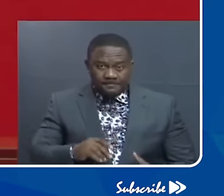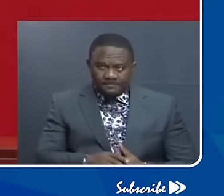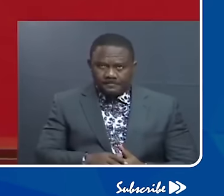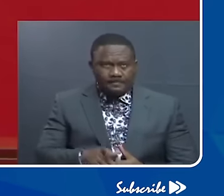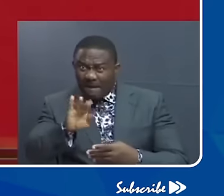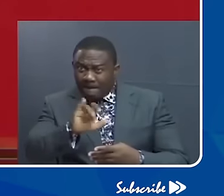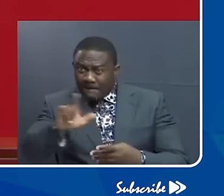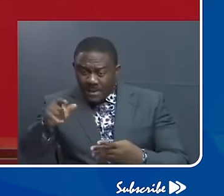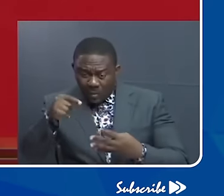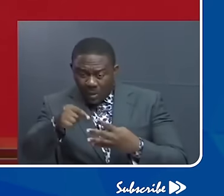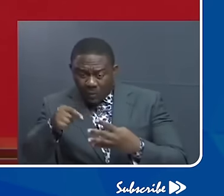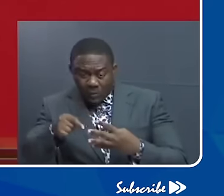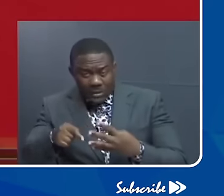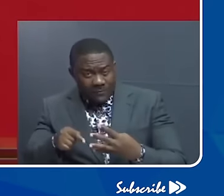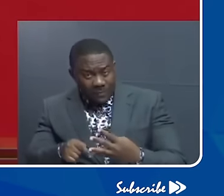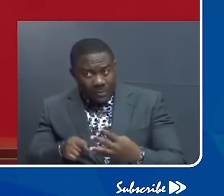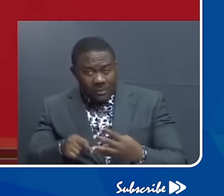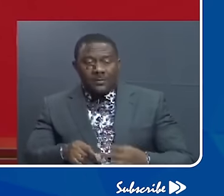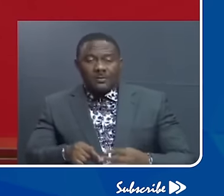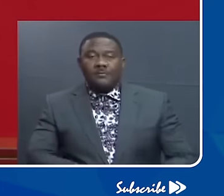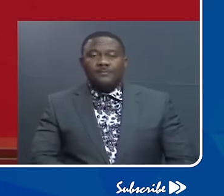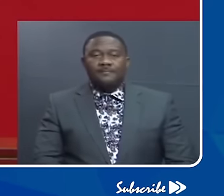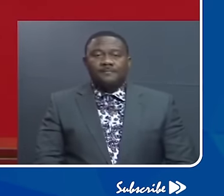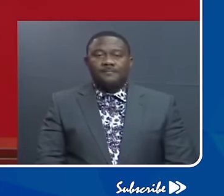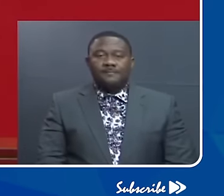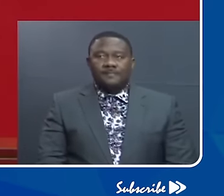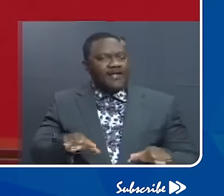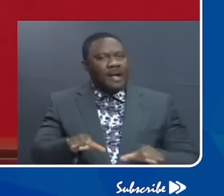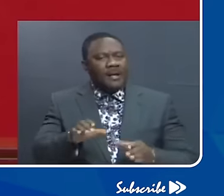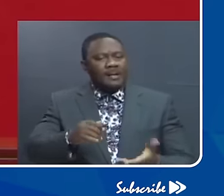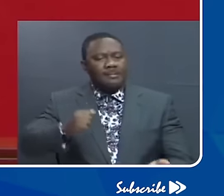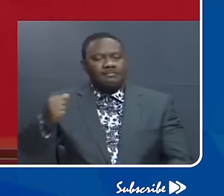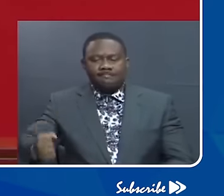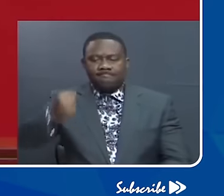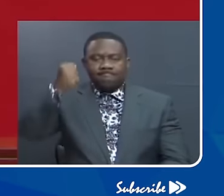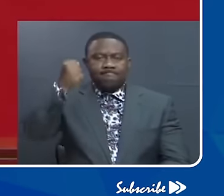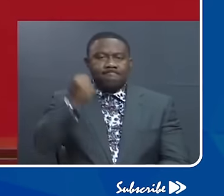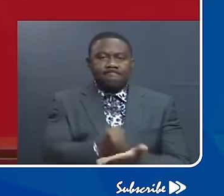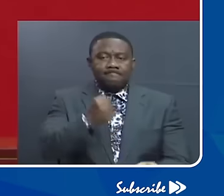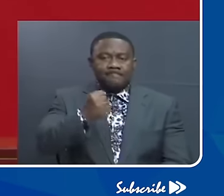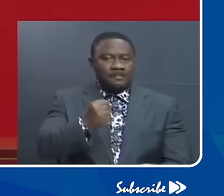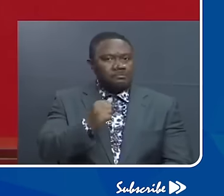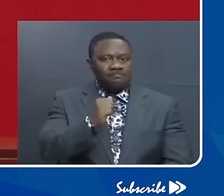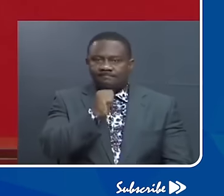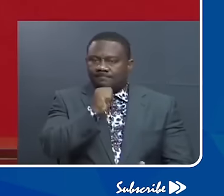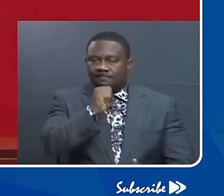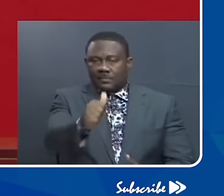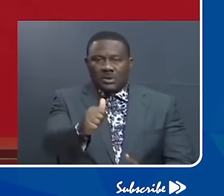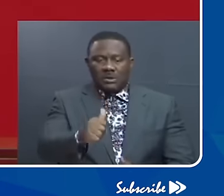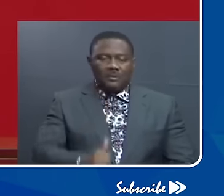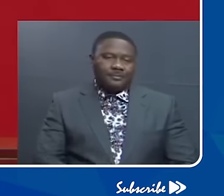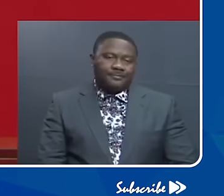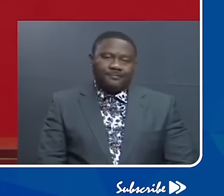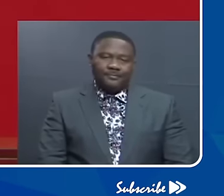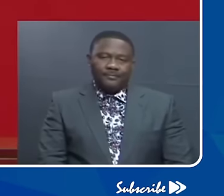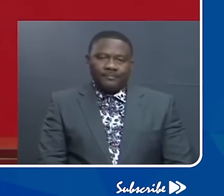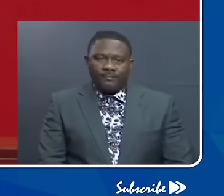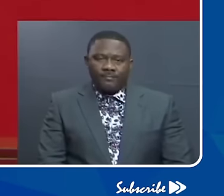him, and unacted upon, following the President's communication, which